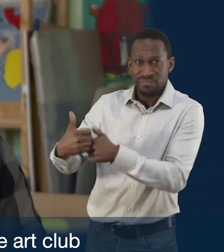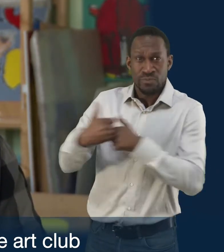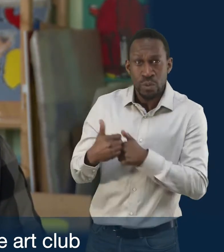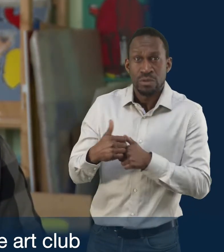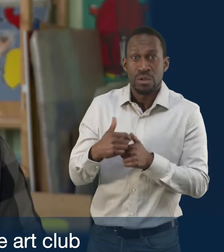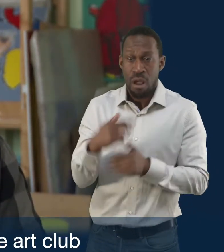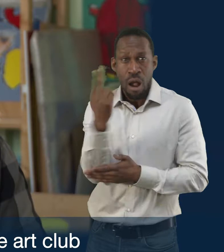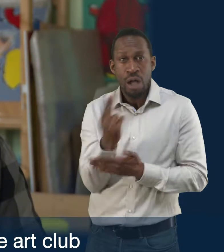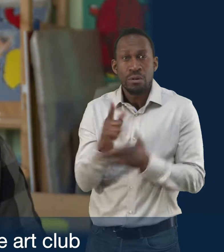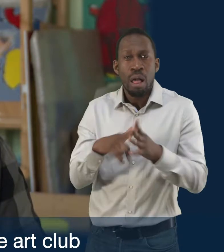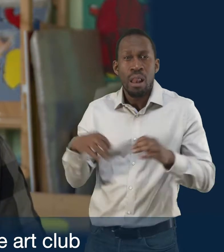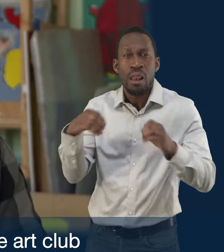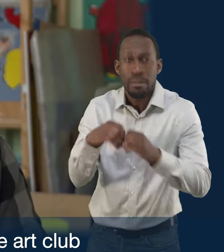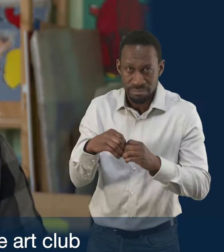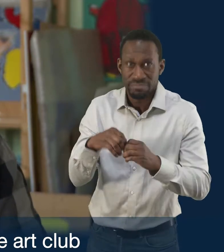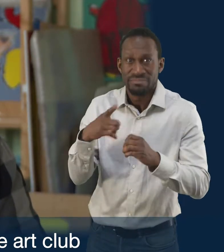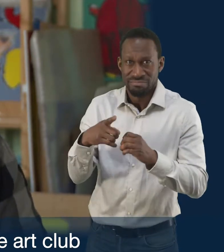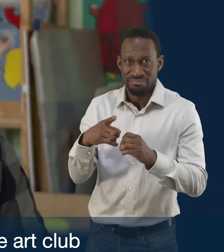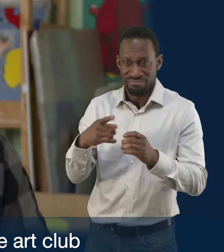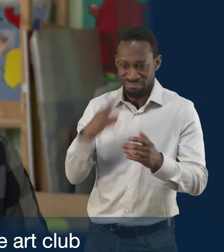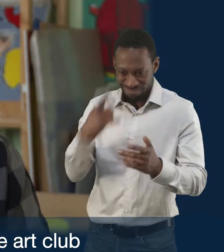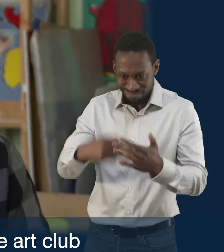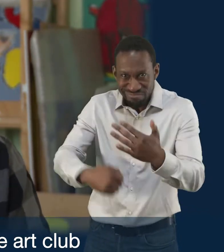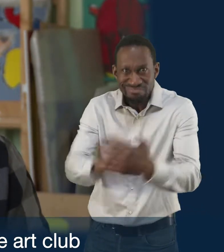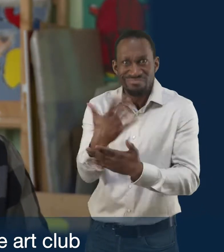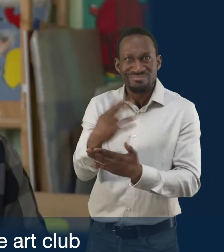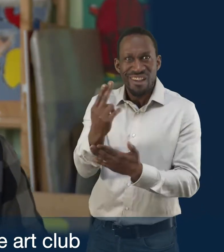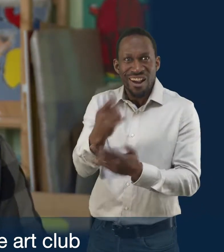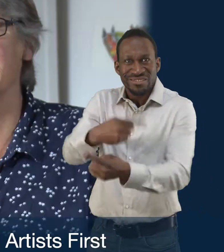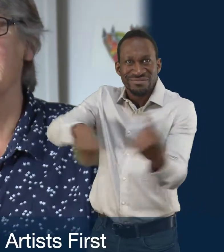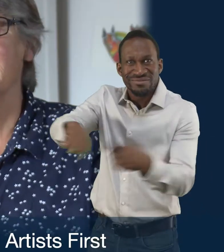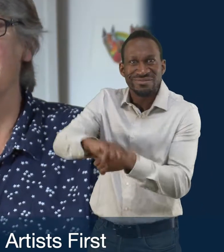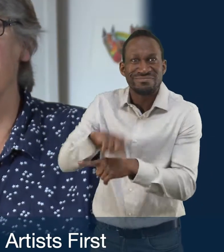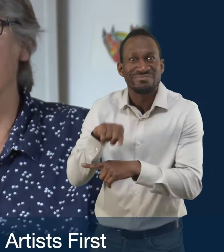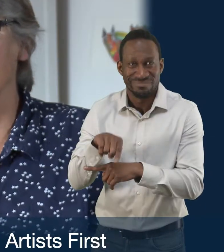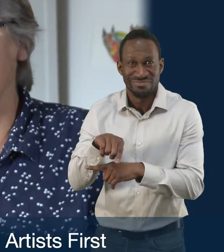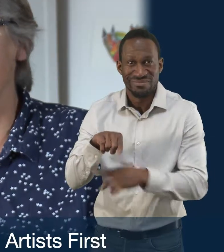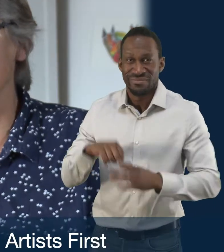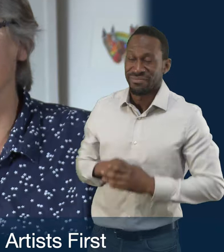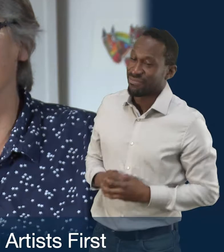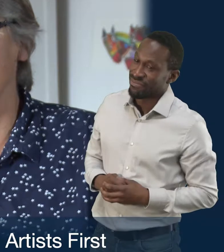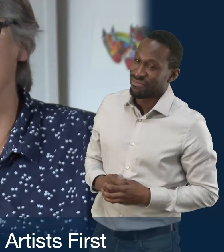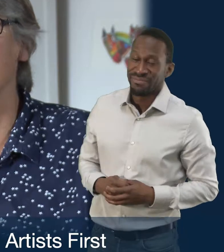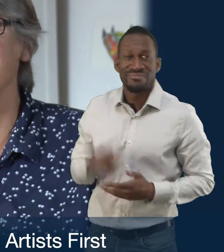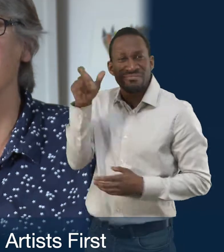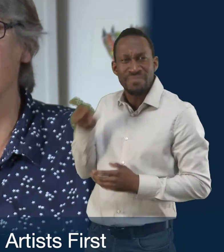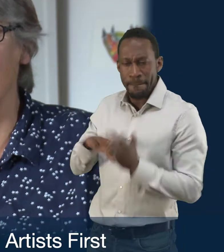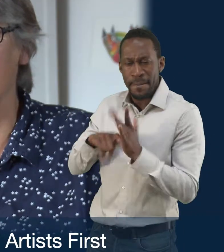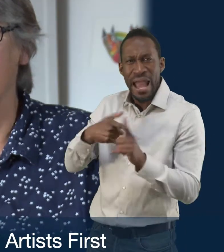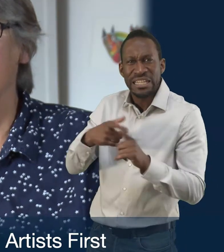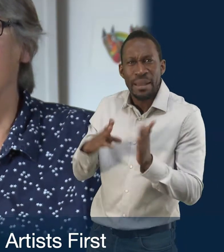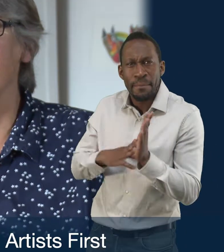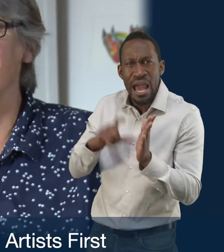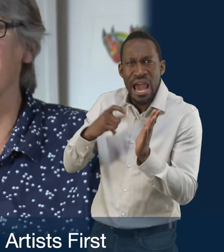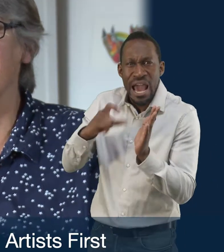the art club that then developed into Artists First. Mike McGreevy helped Artists First move